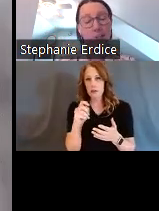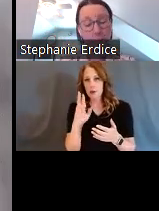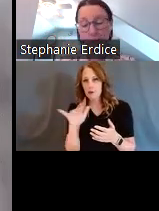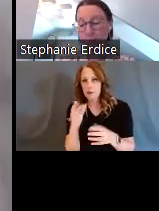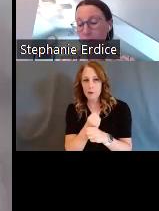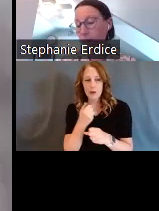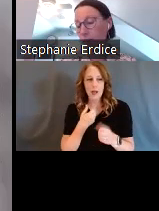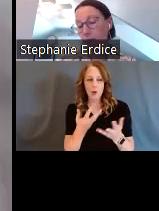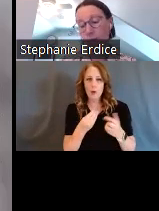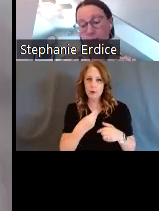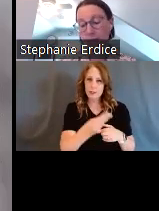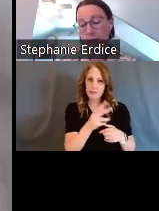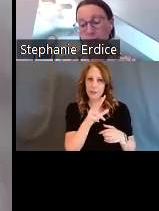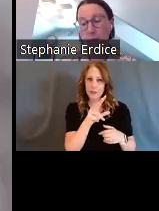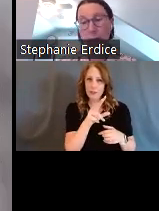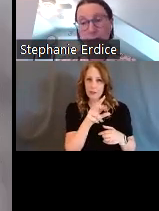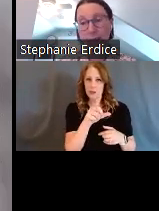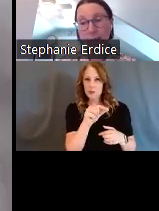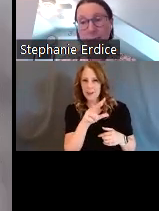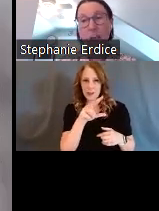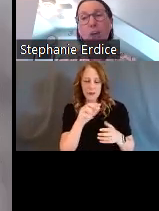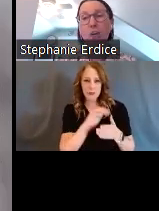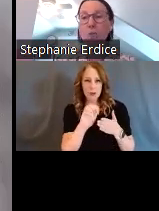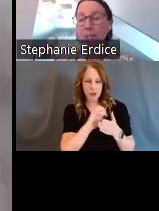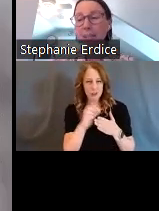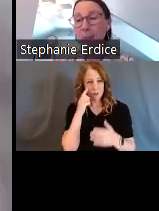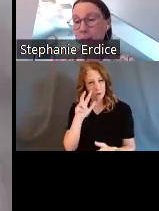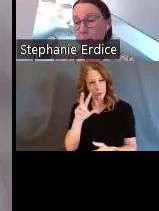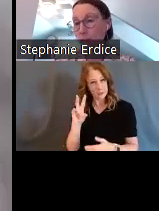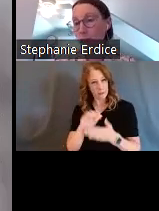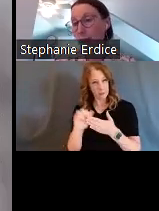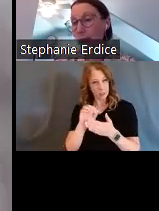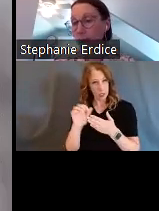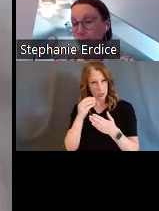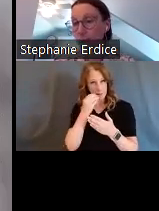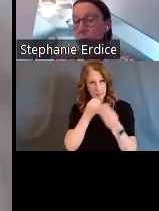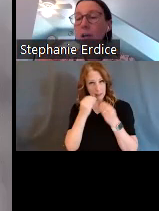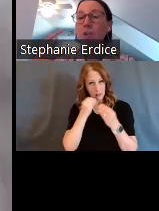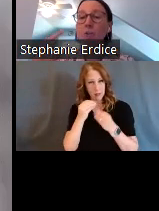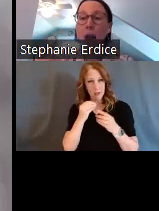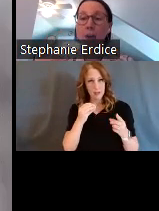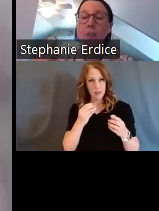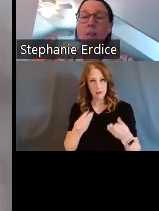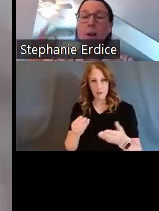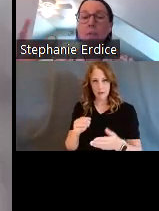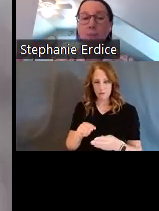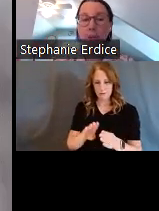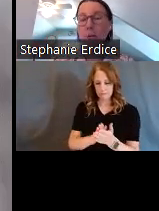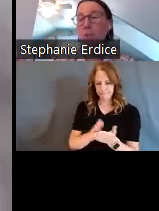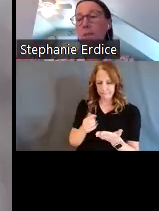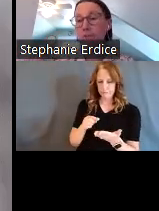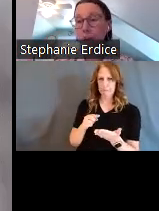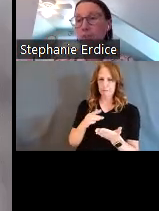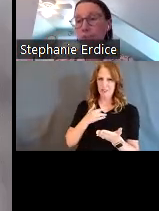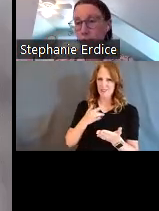bucks, 20 or $30 on a $37 bill could really make that person feel uncomfortable. So you have to think about it from